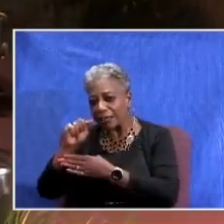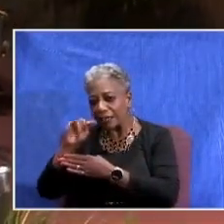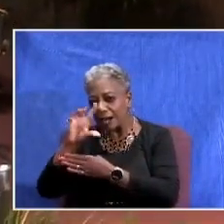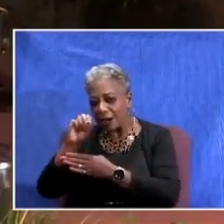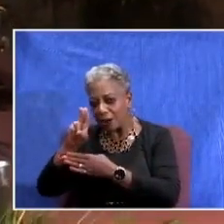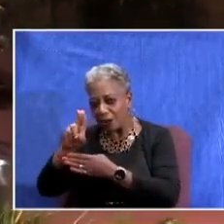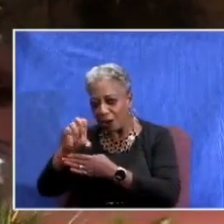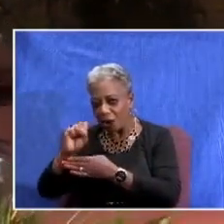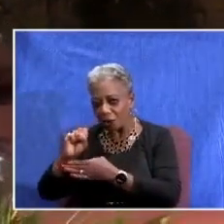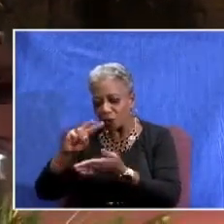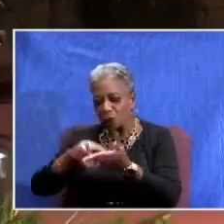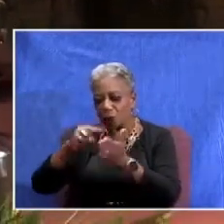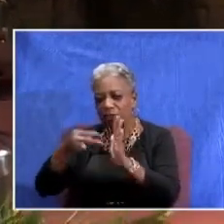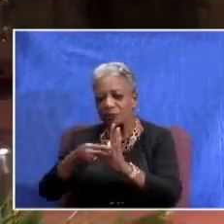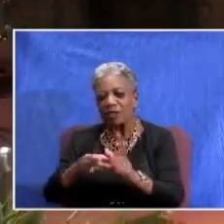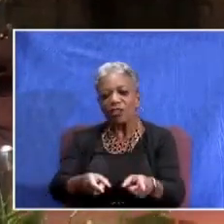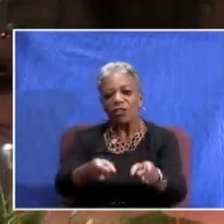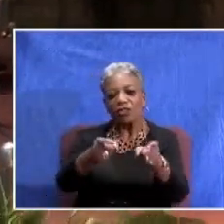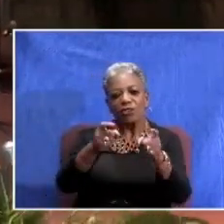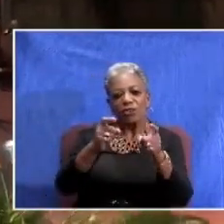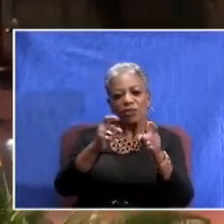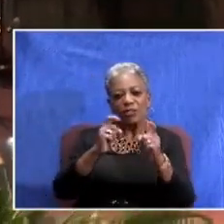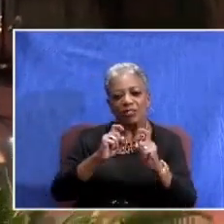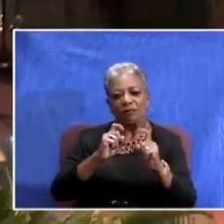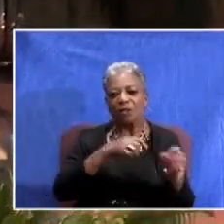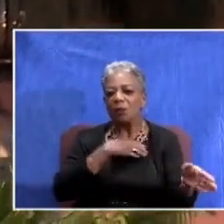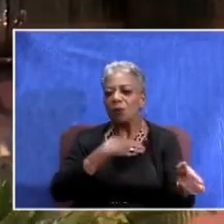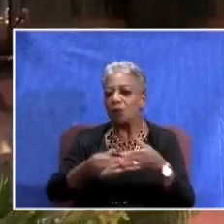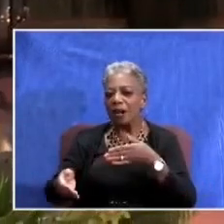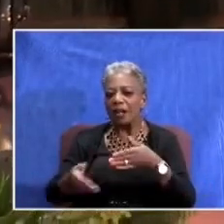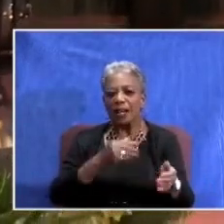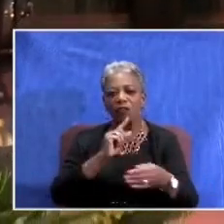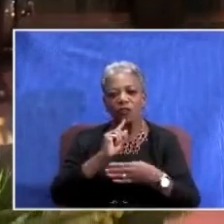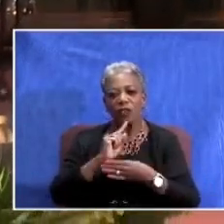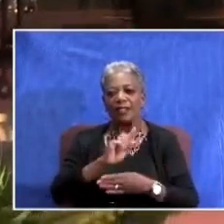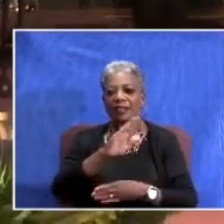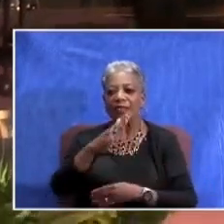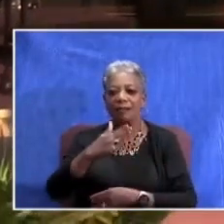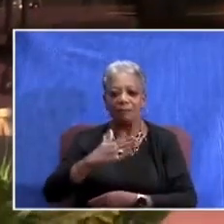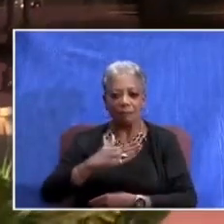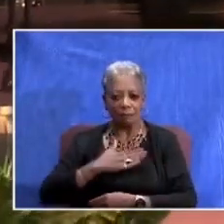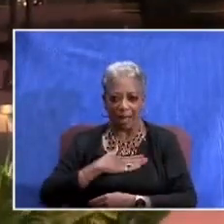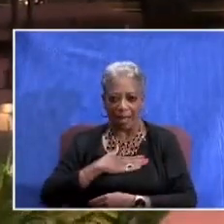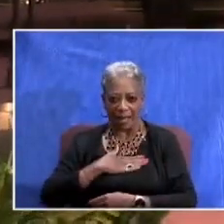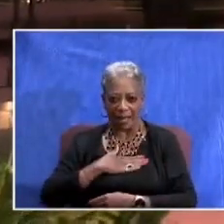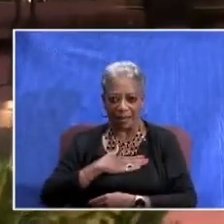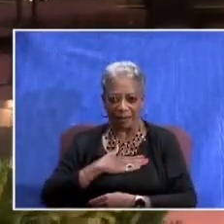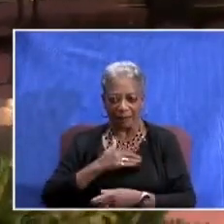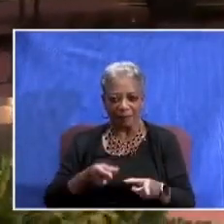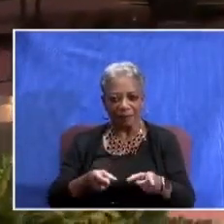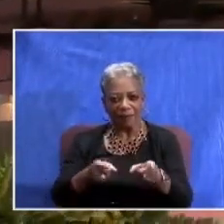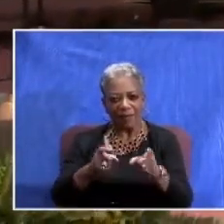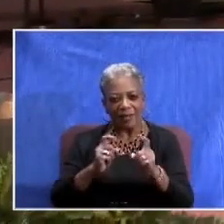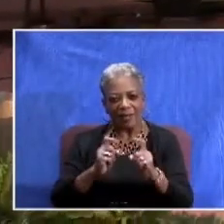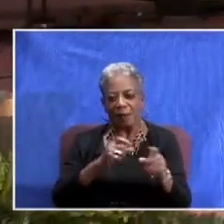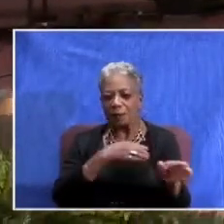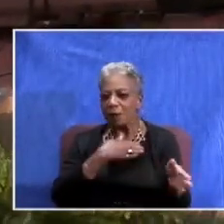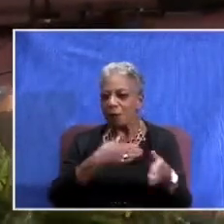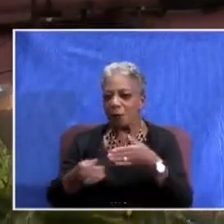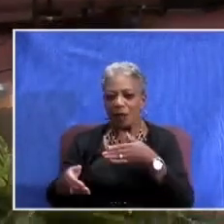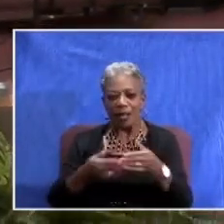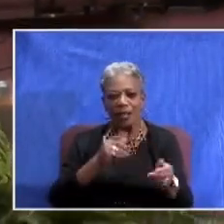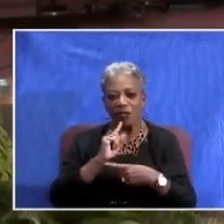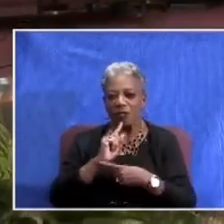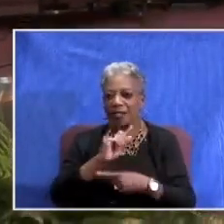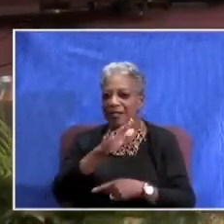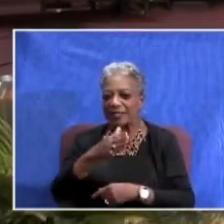I want you to give me what's mine. I want you to give me what's mine. And don't